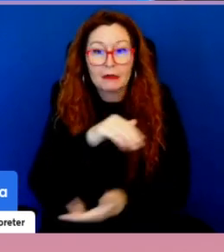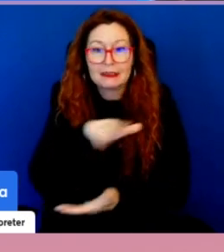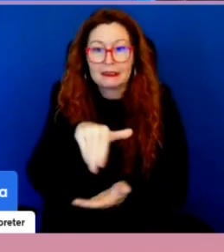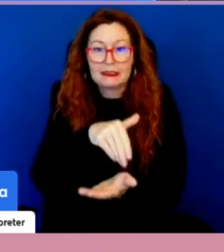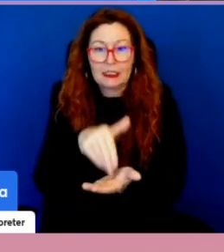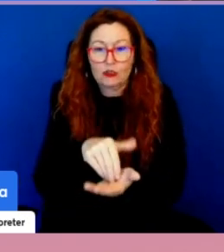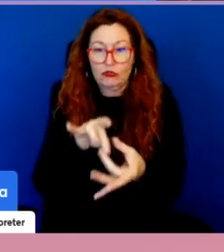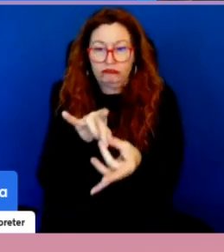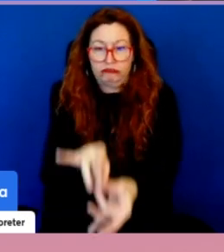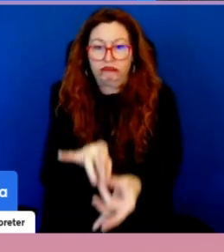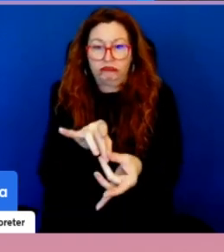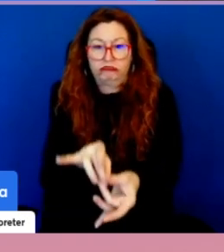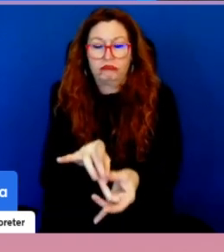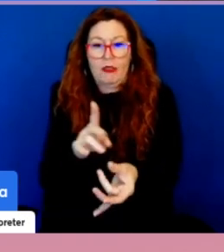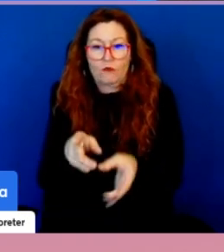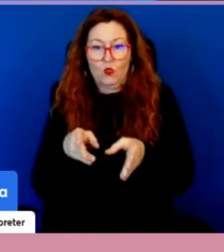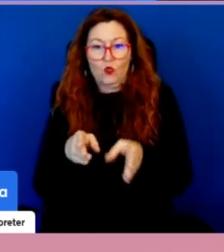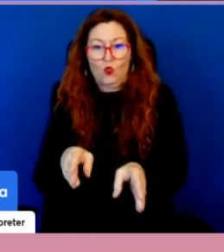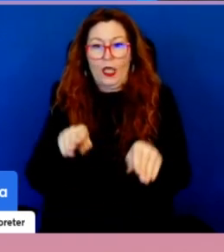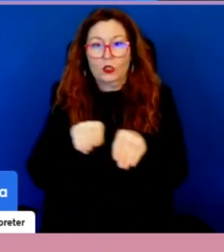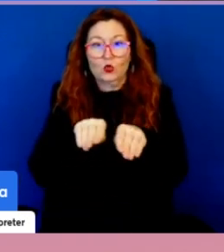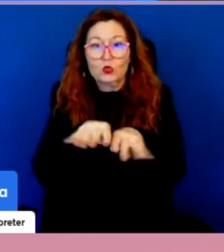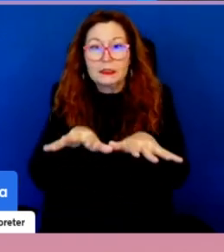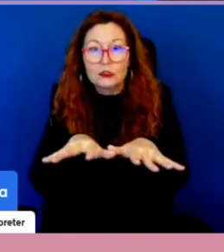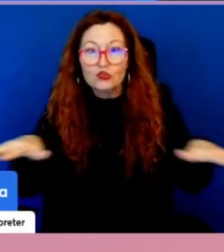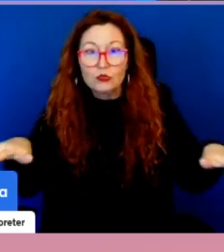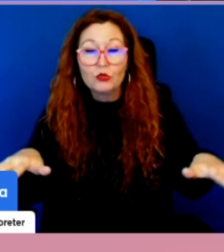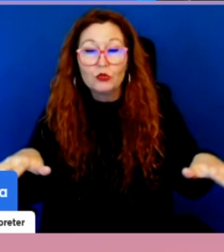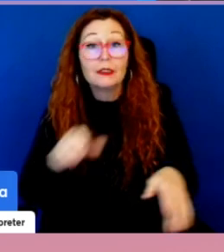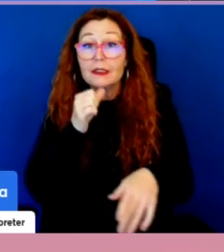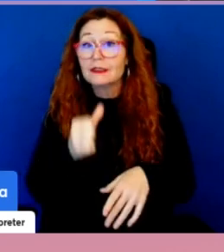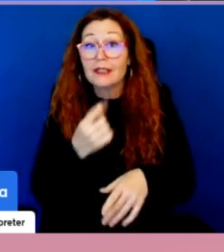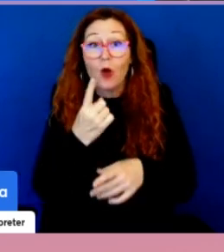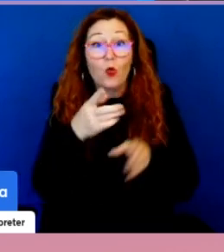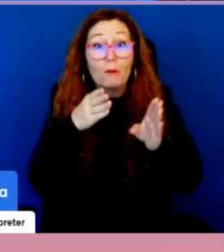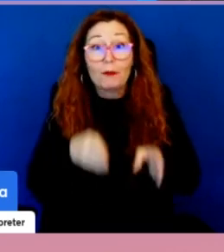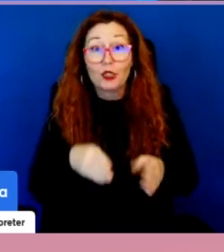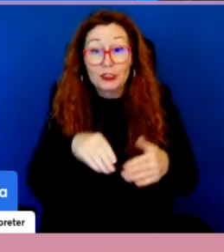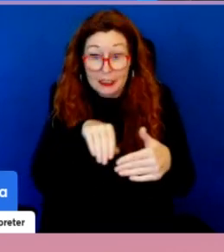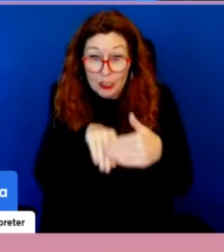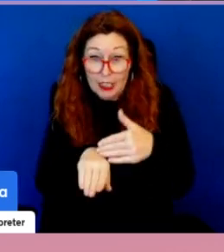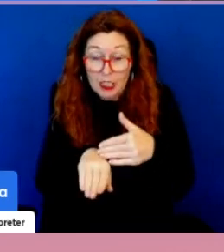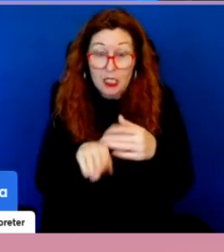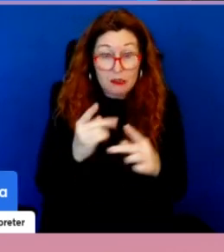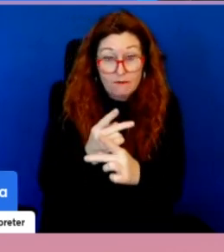mechanism that isn't a person logging into a server and configuring them is pretty powerful.